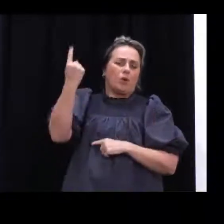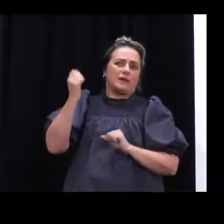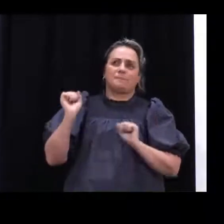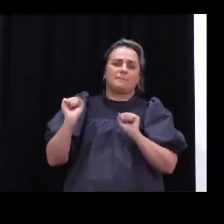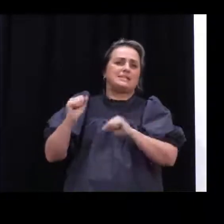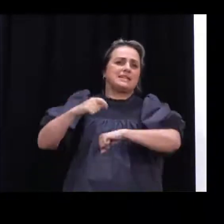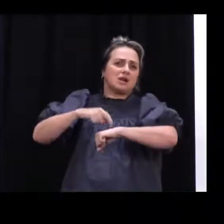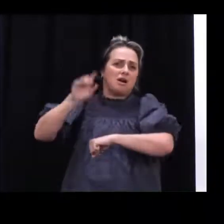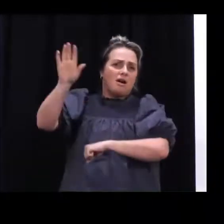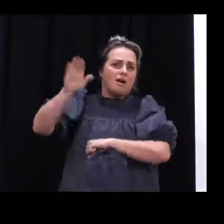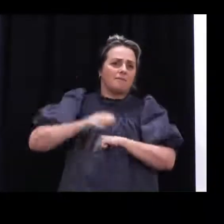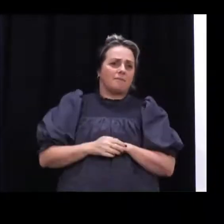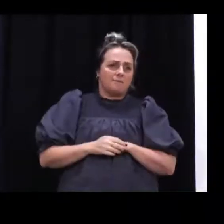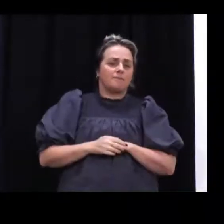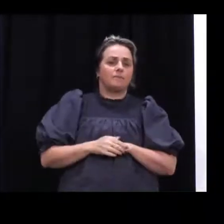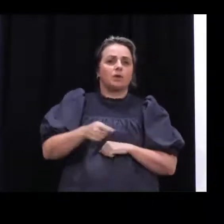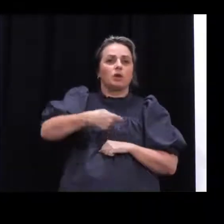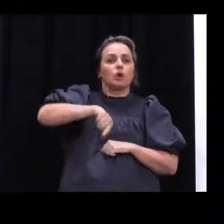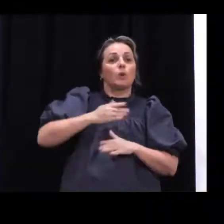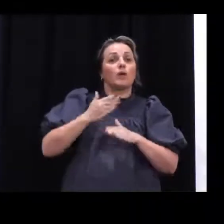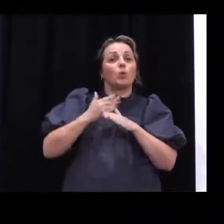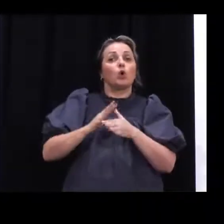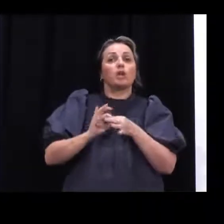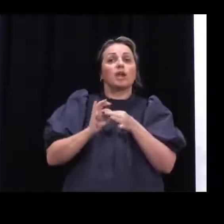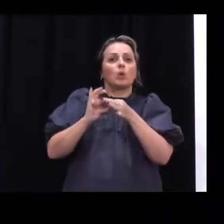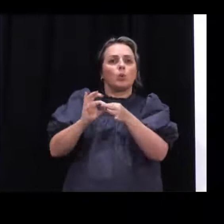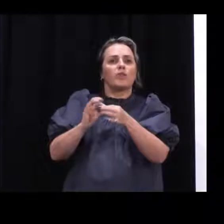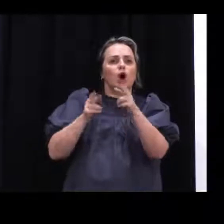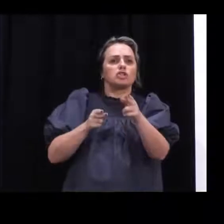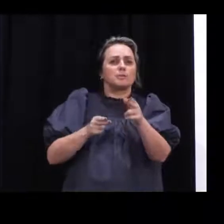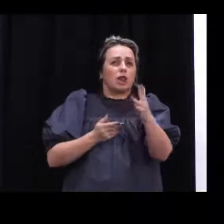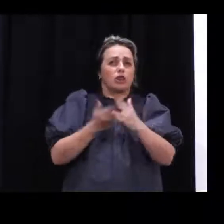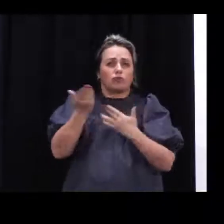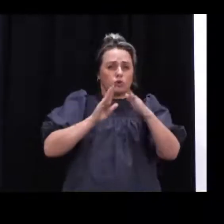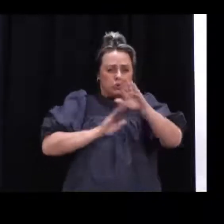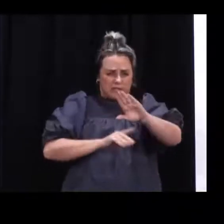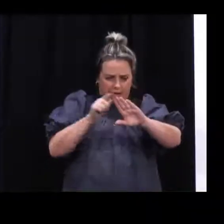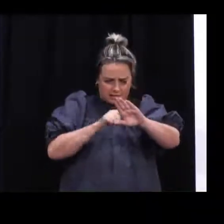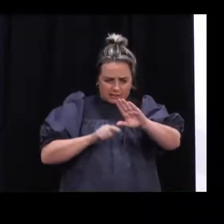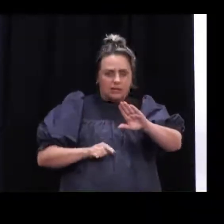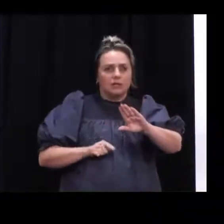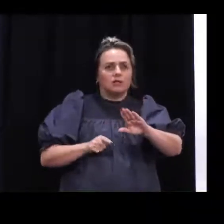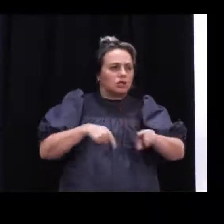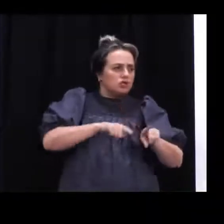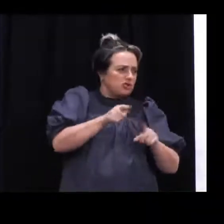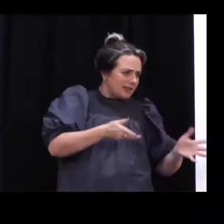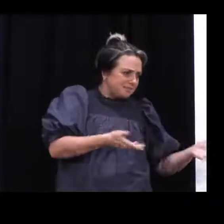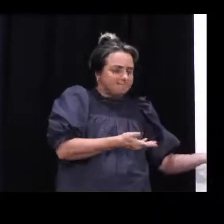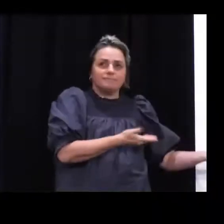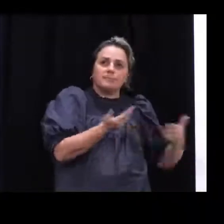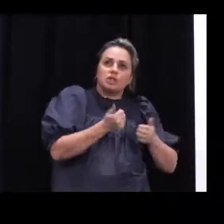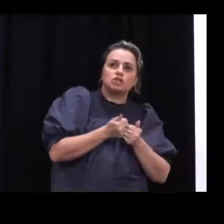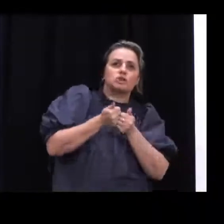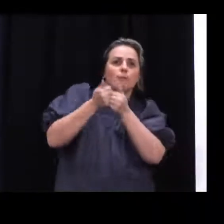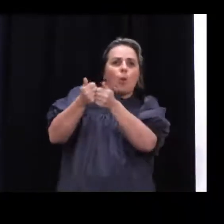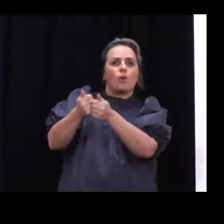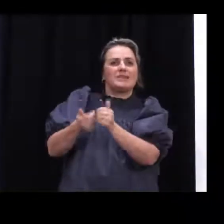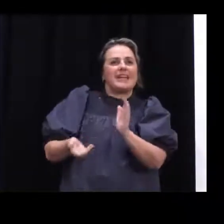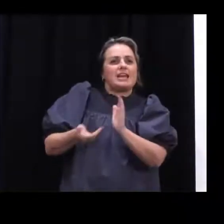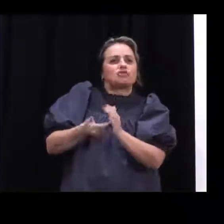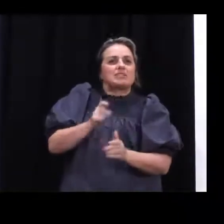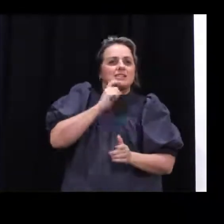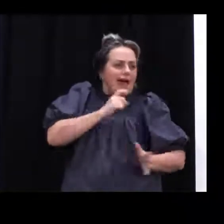DHBs. We're working with our district health boards across the country to support the Auckland DHBs with additional staff, and I'd like to